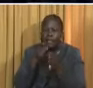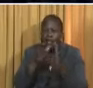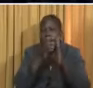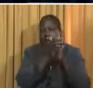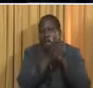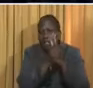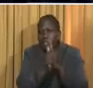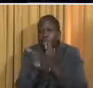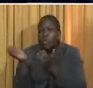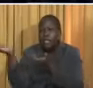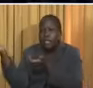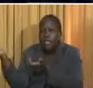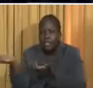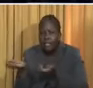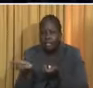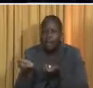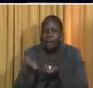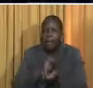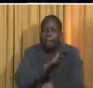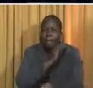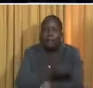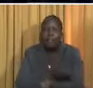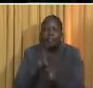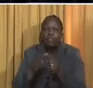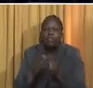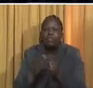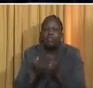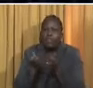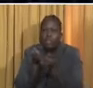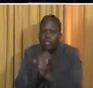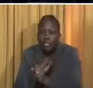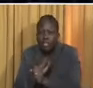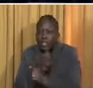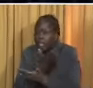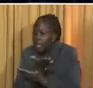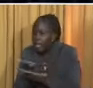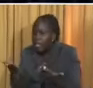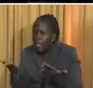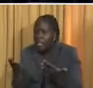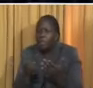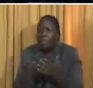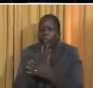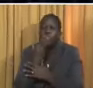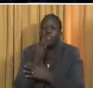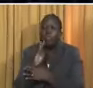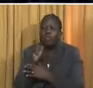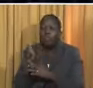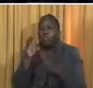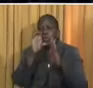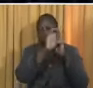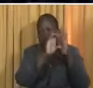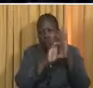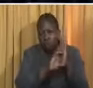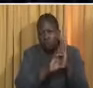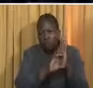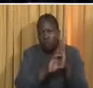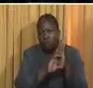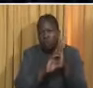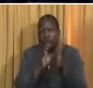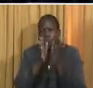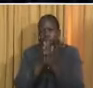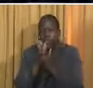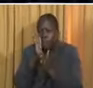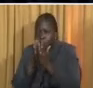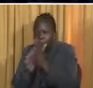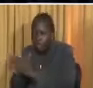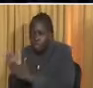donates exclusive power to Parliament to amend any provision of the Constitution in accordance with the procedure in